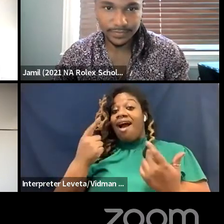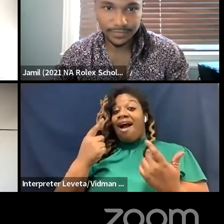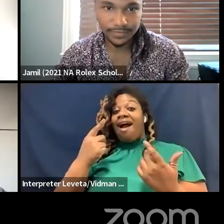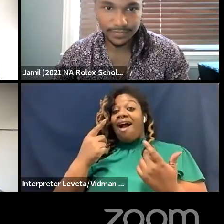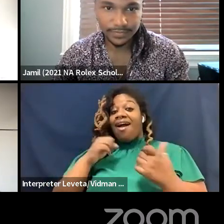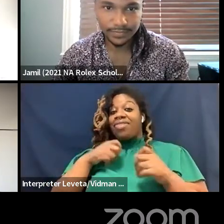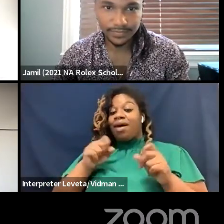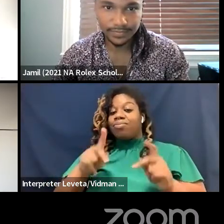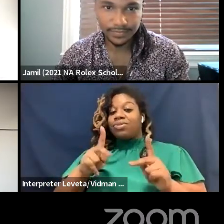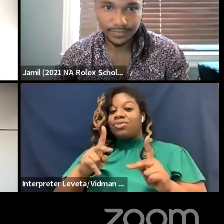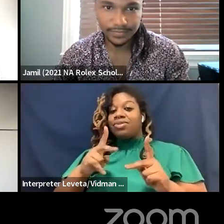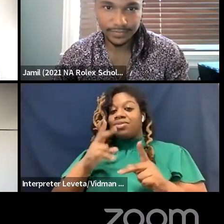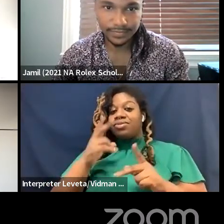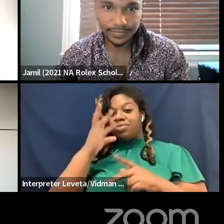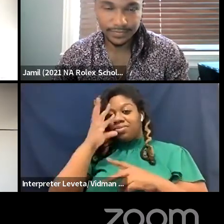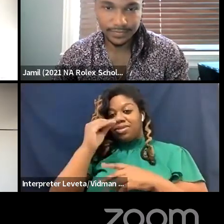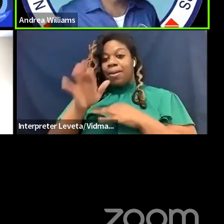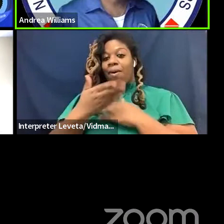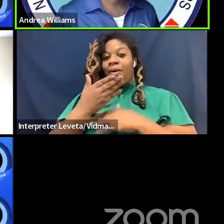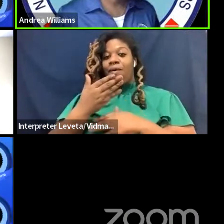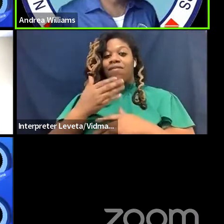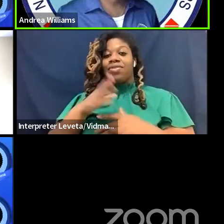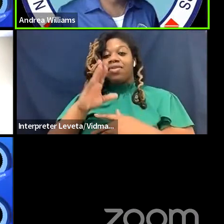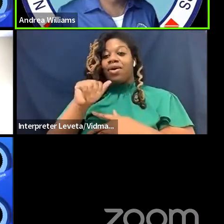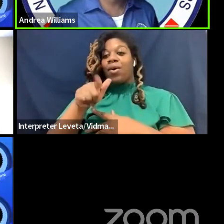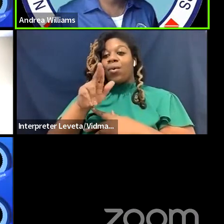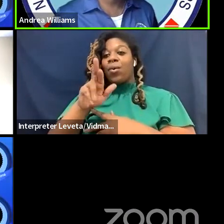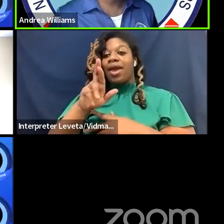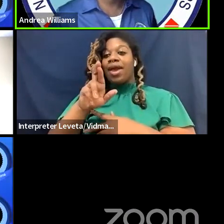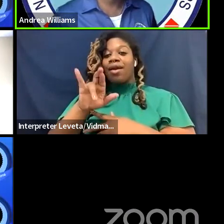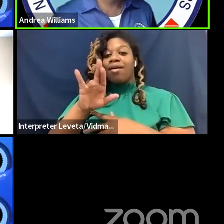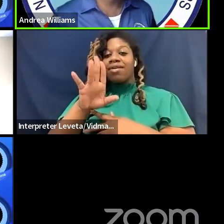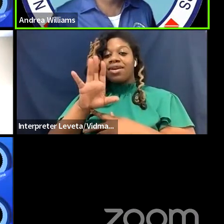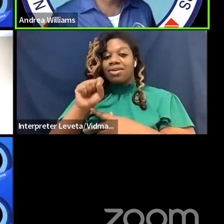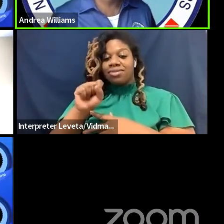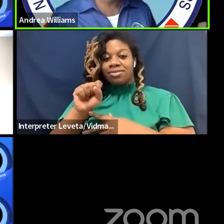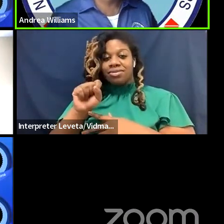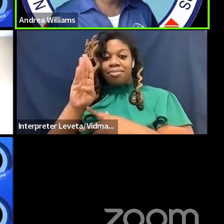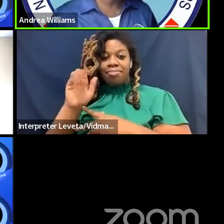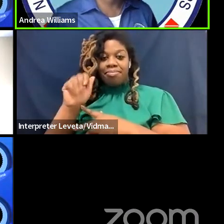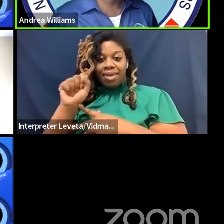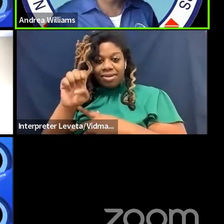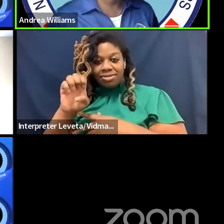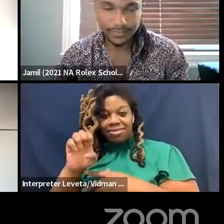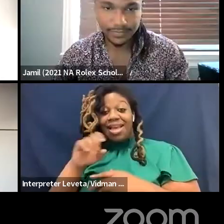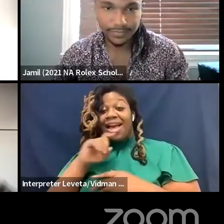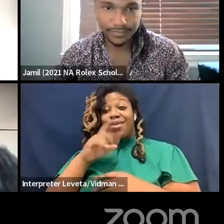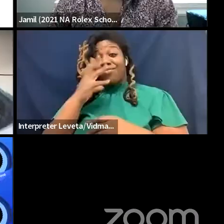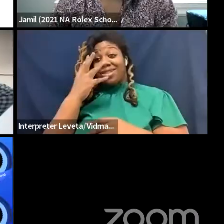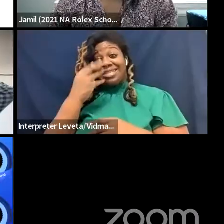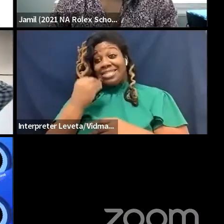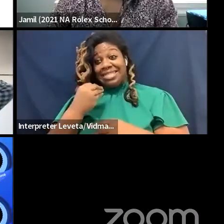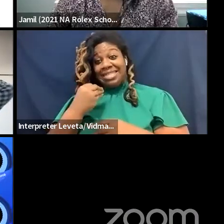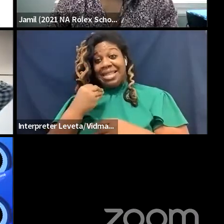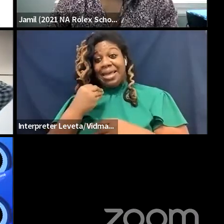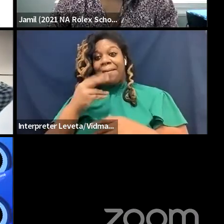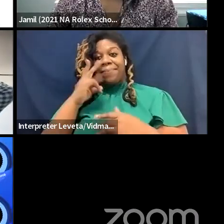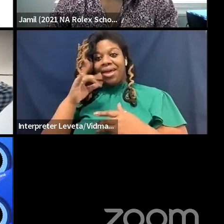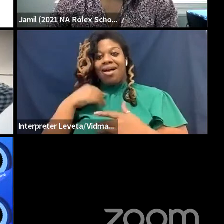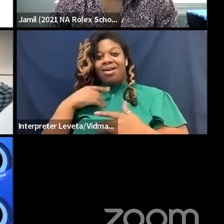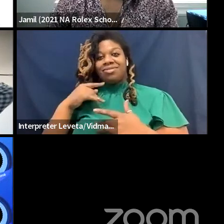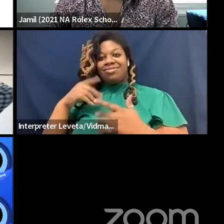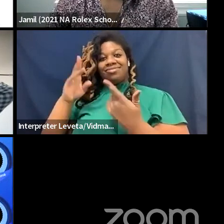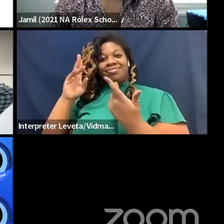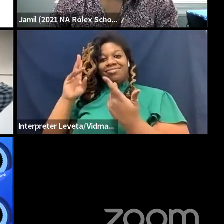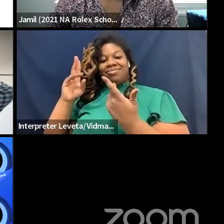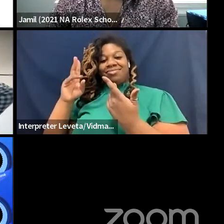Base. Spent the night there. Didn't really sleep because I spent all night looking out of the portal watching the fish outside my window. I did